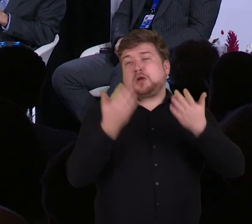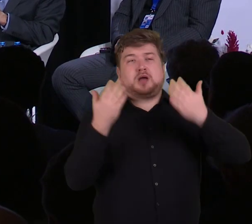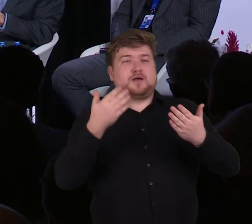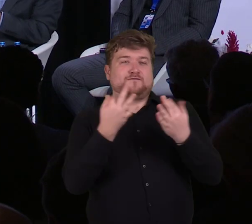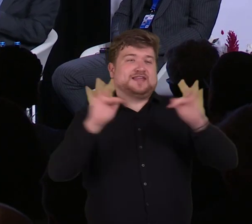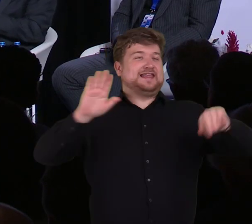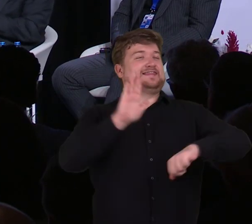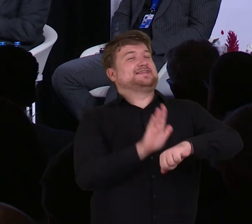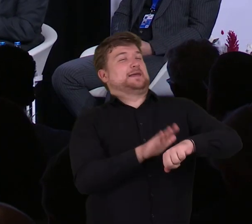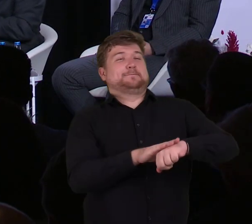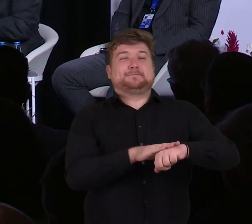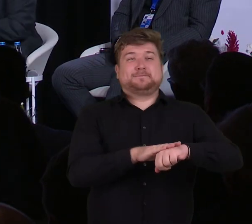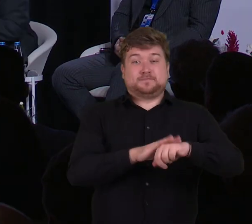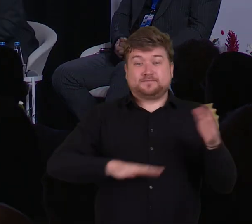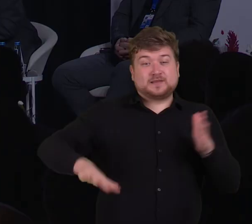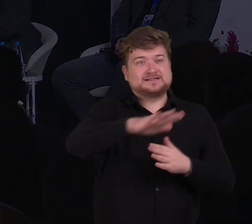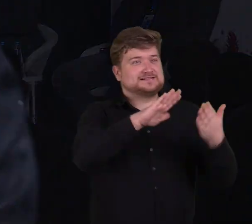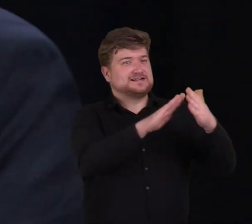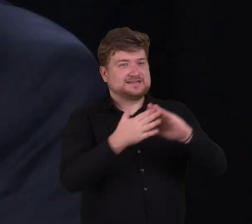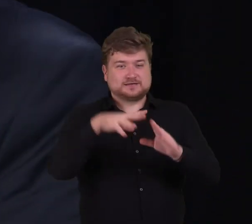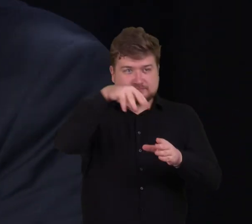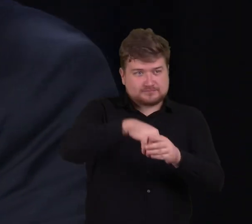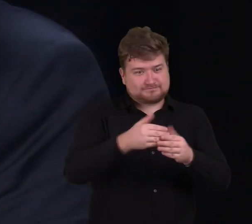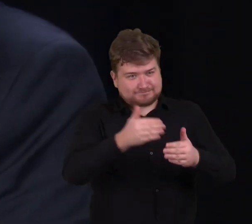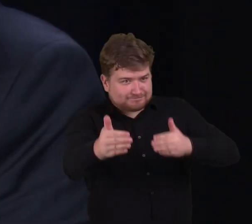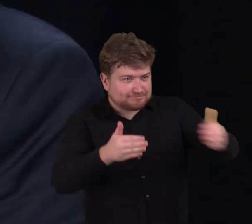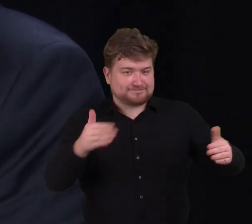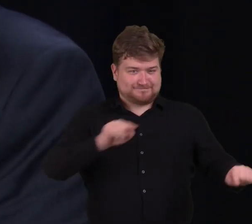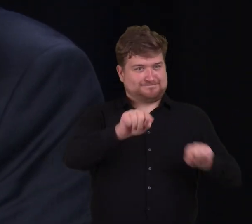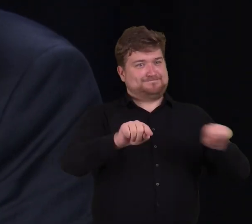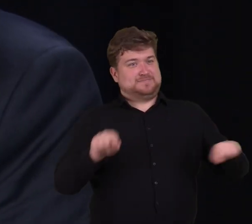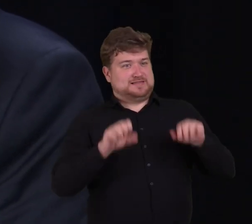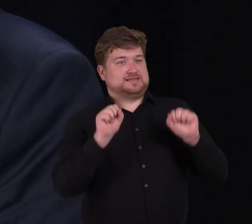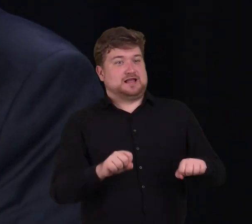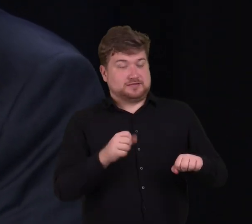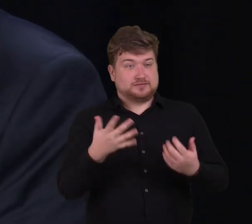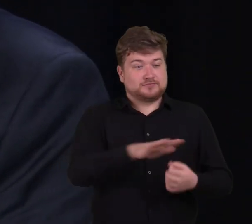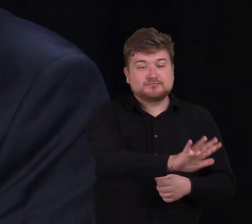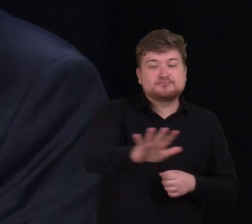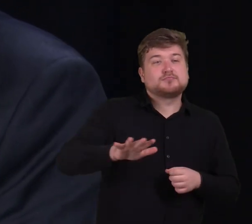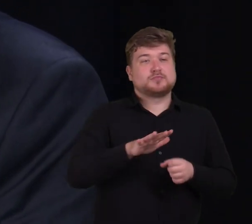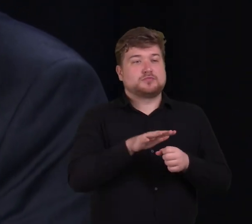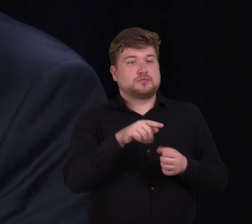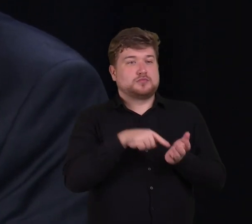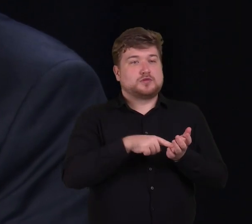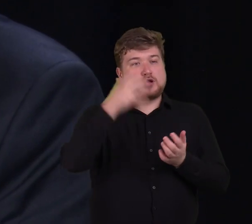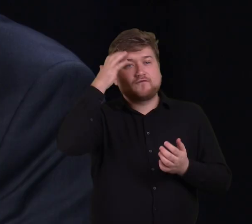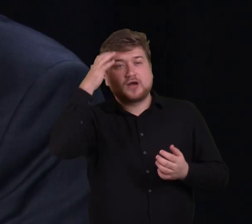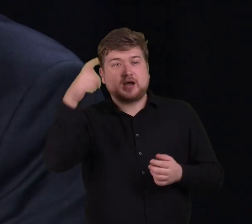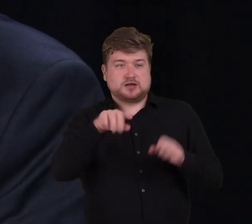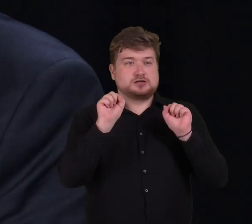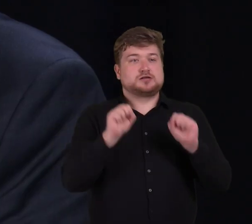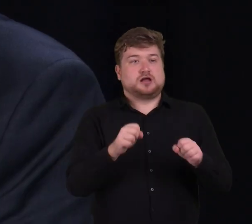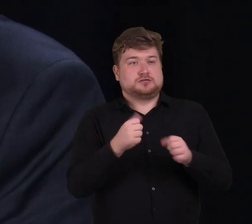helping? Yes, of course, because this is something where you have staff, where you have